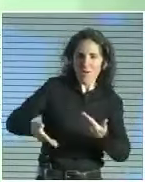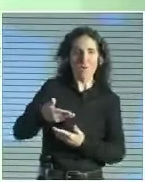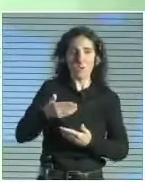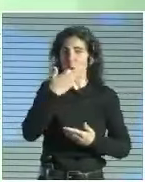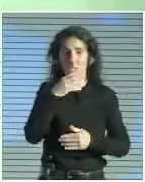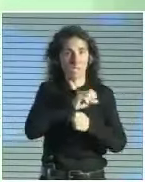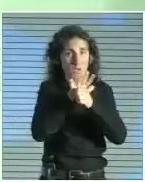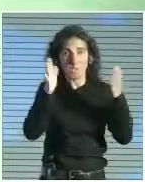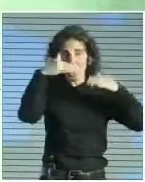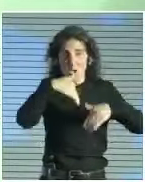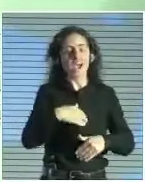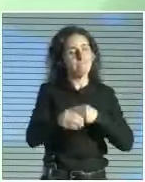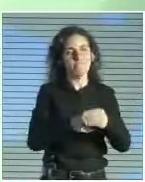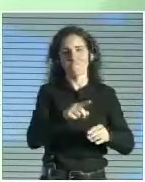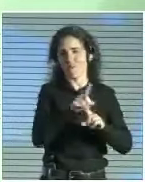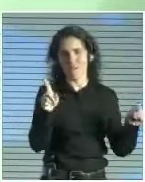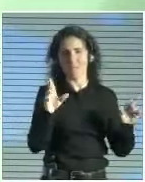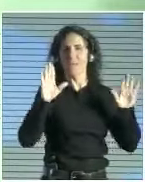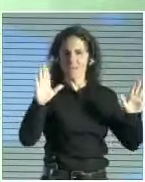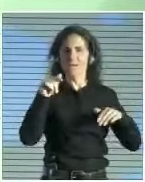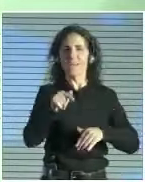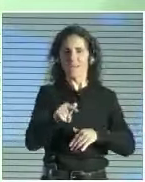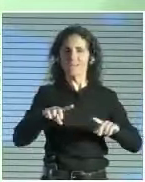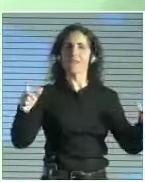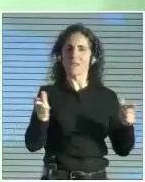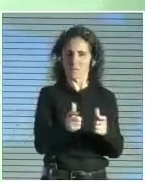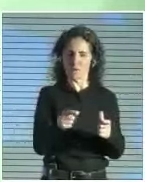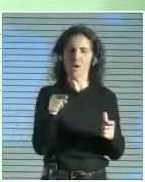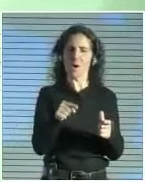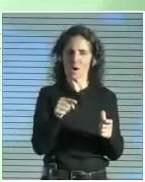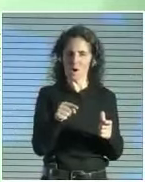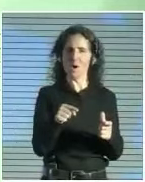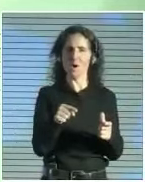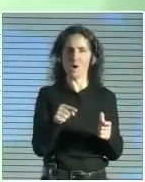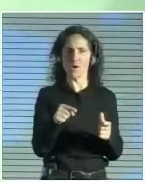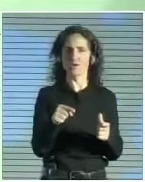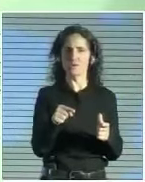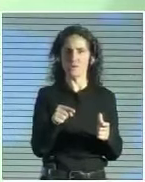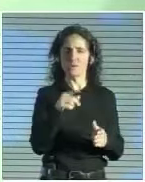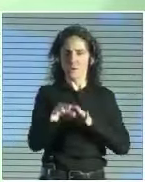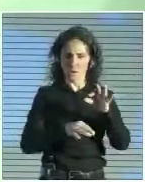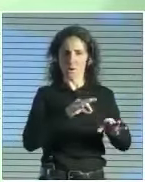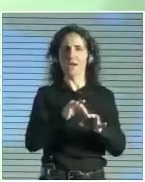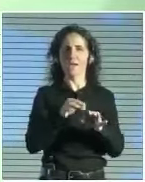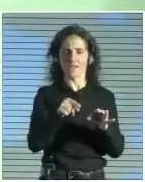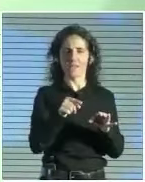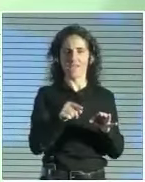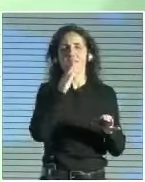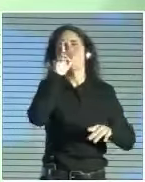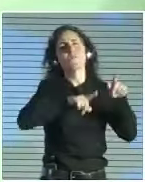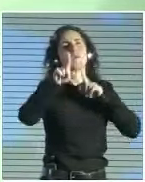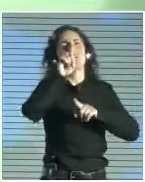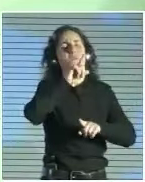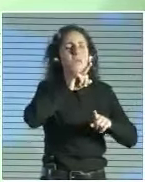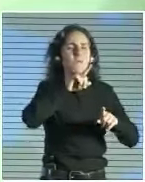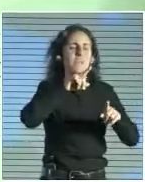not talking about like every 100 problem, there'll be like, we have childcare problems, we have housing problems. We picked 7. These are the 7 we're all going to work on. We're hoping